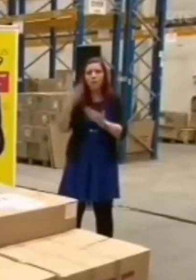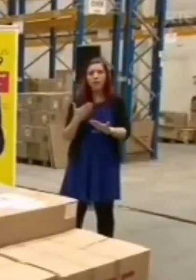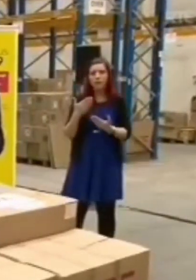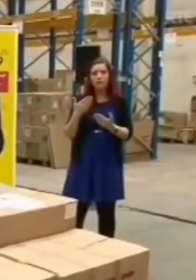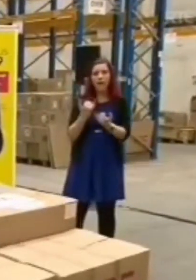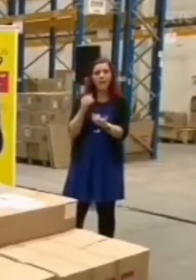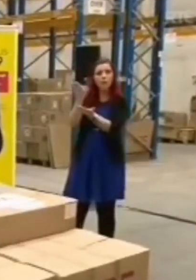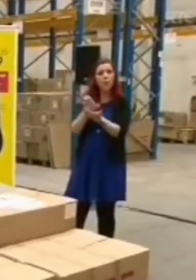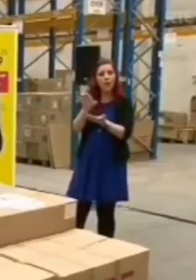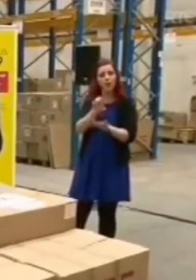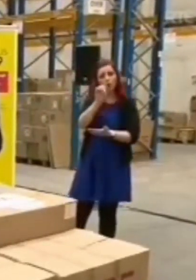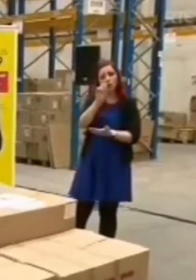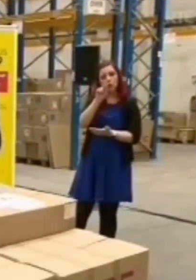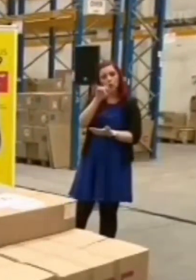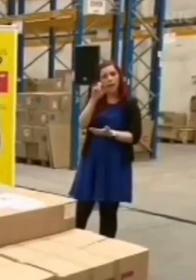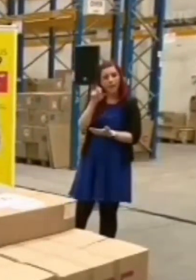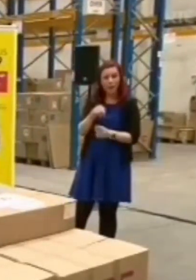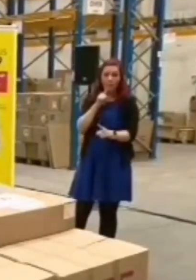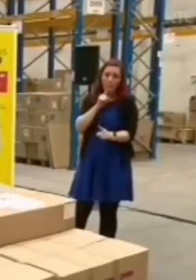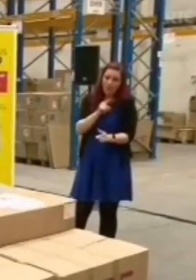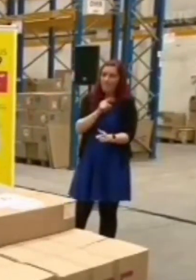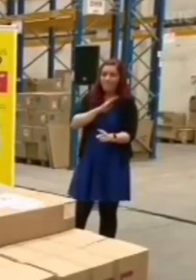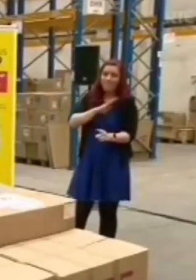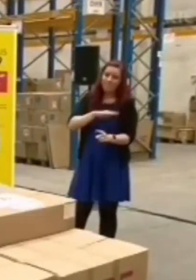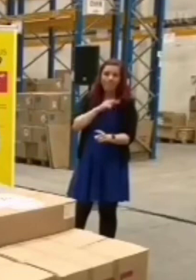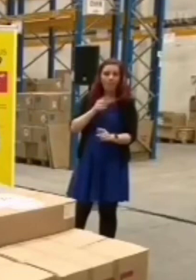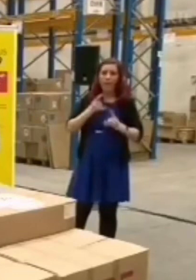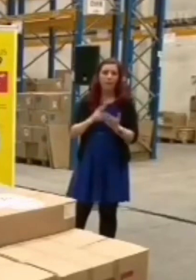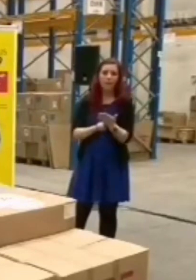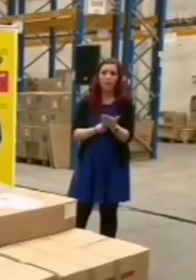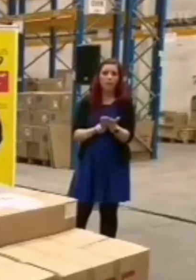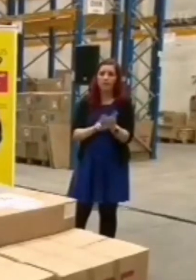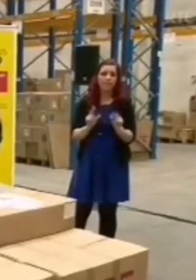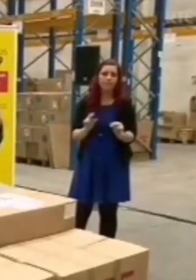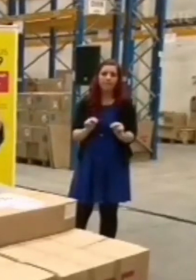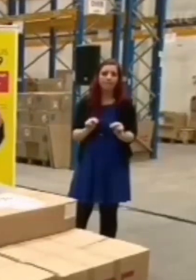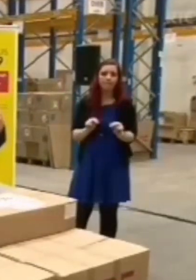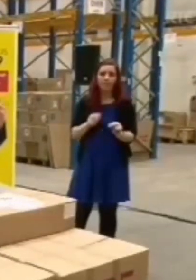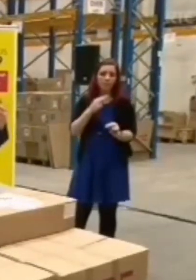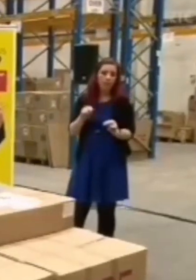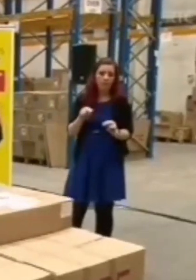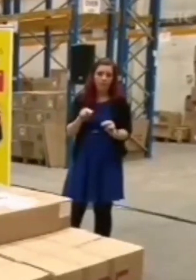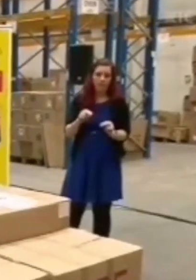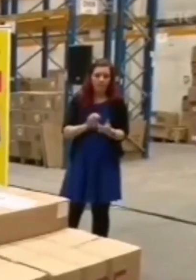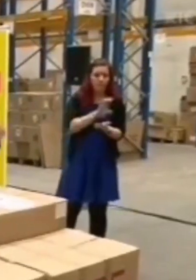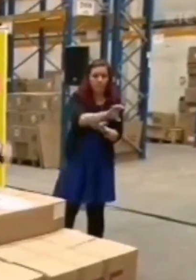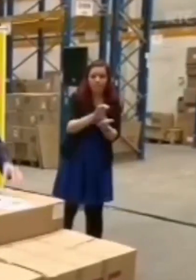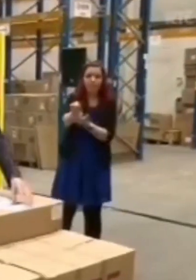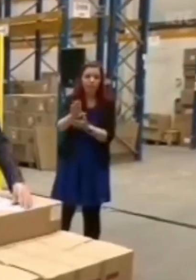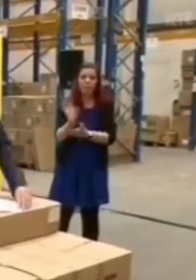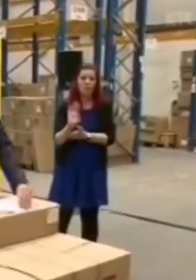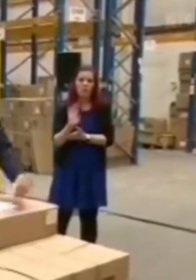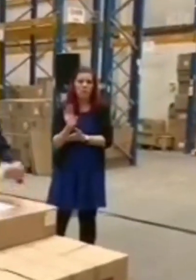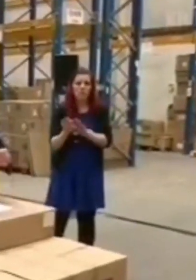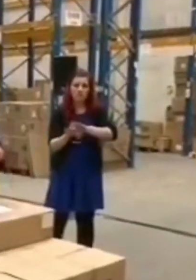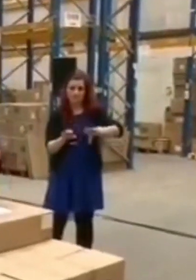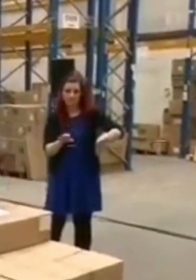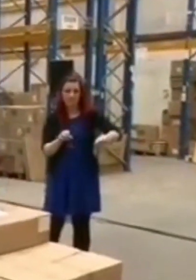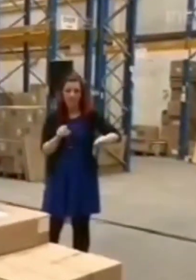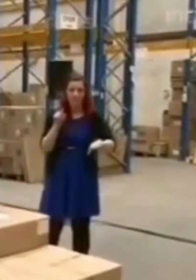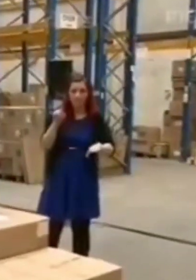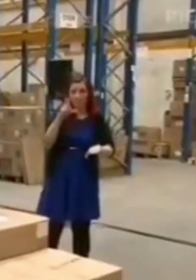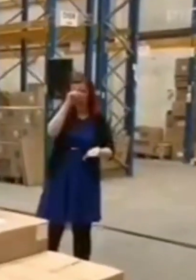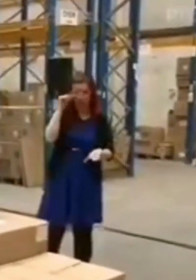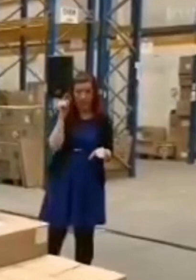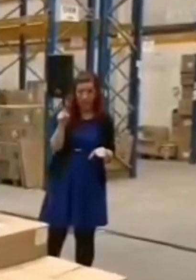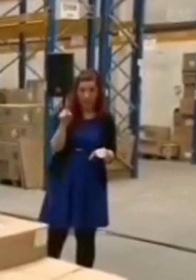by donation that we would not be happy to use, and so that we would not be issuing any further of these to the healthcare system. And this